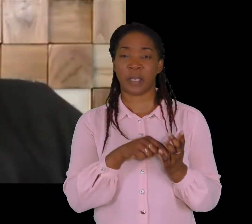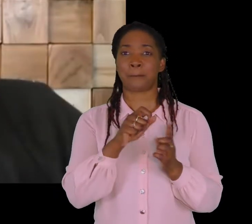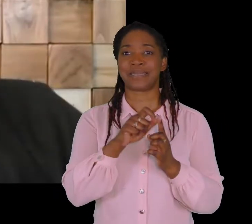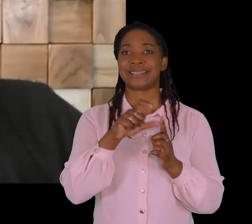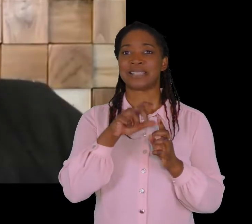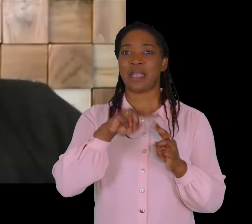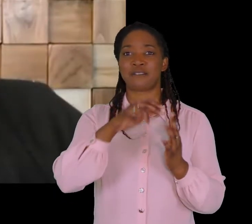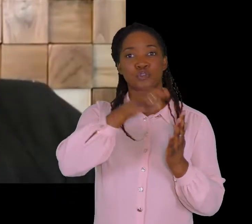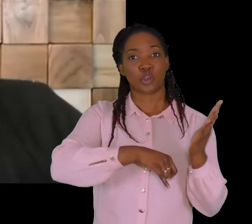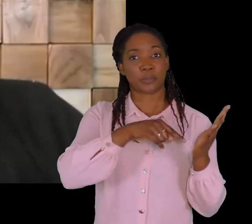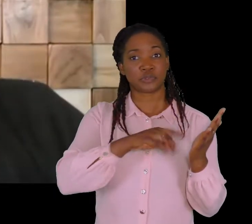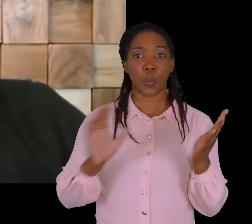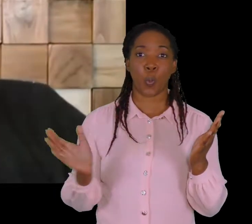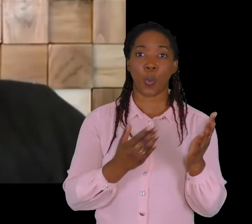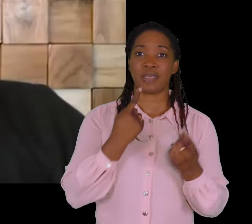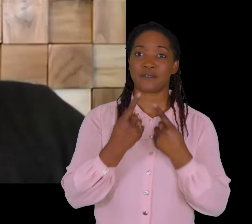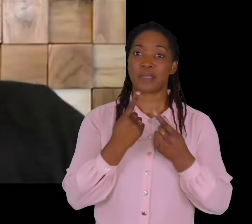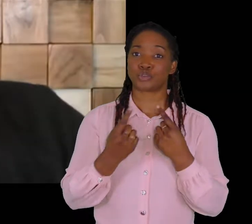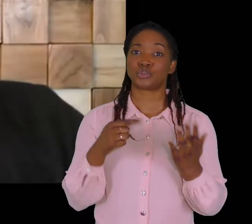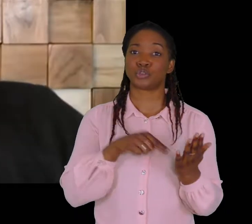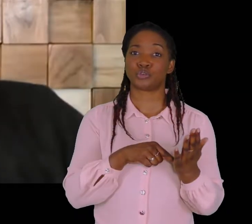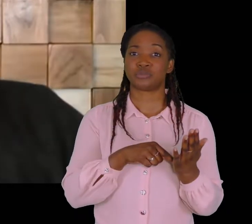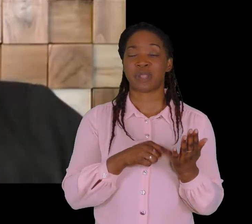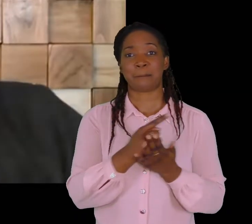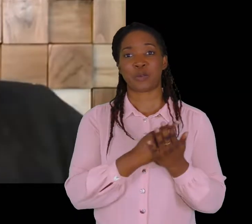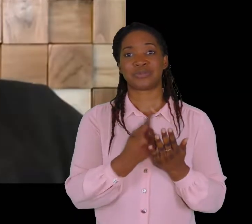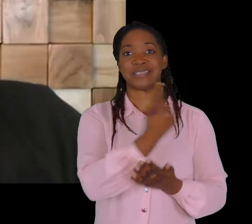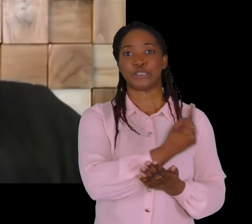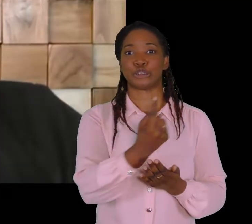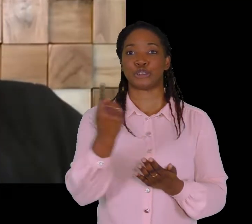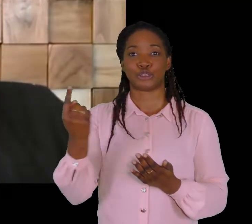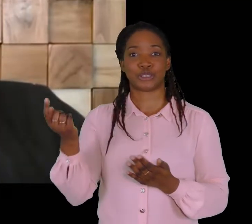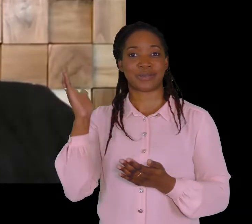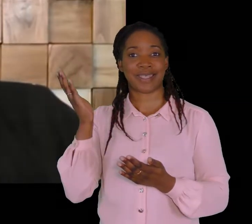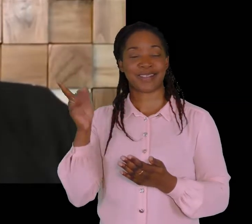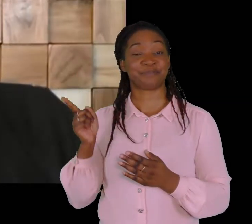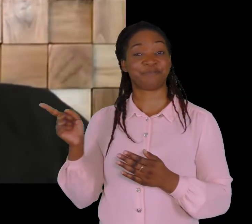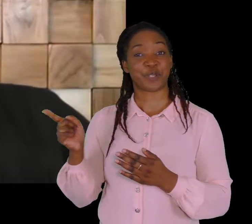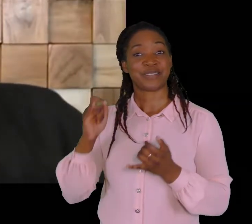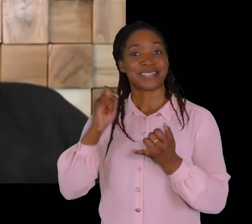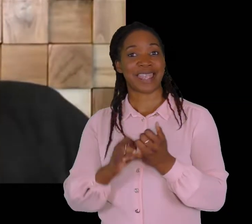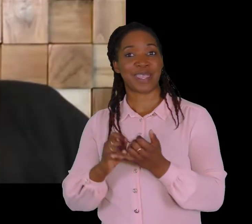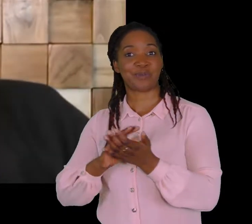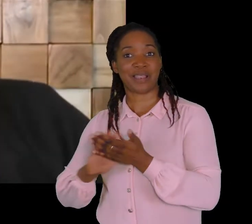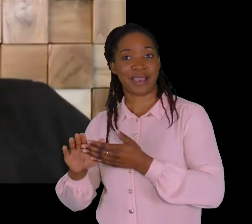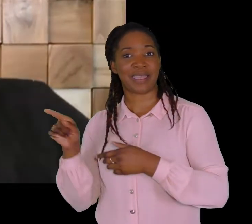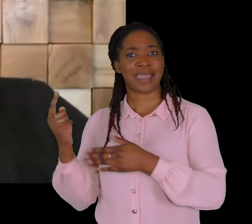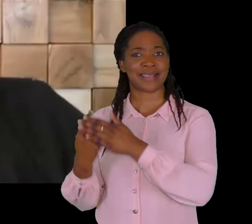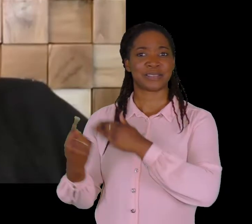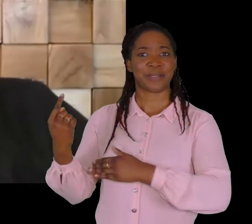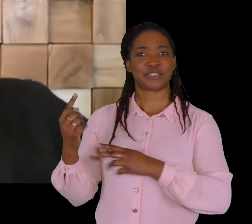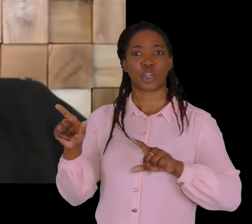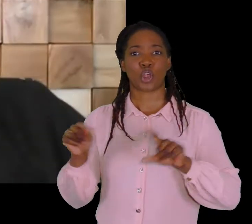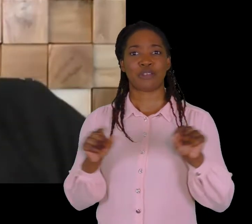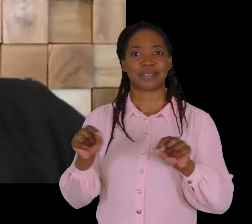the PDF which has all the information and the complete biographies of each speaker. But Shaheen Morali is an